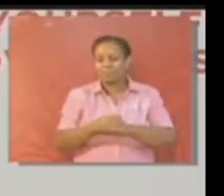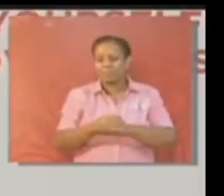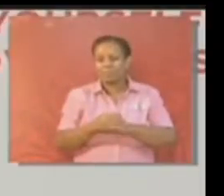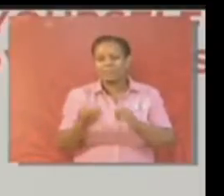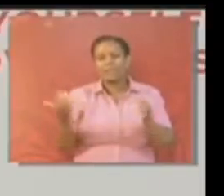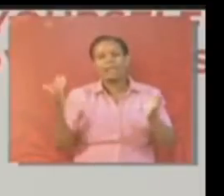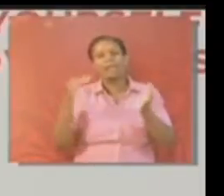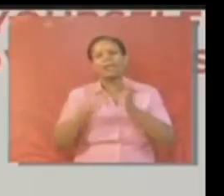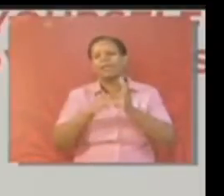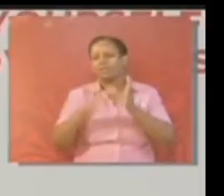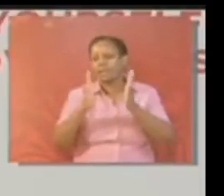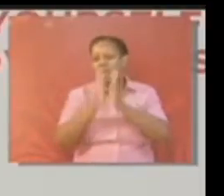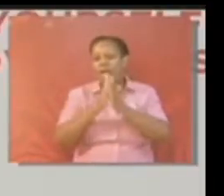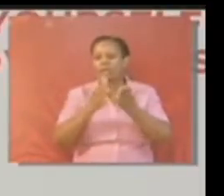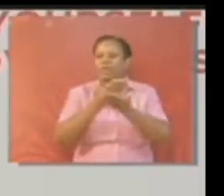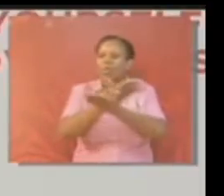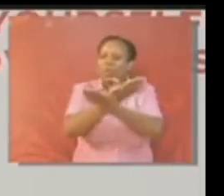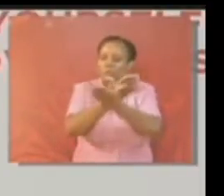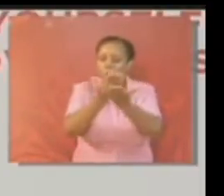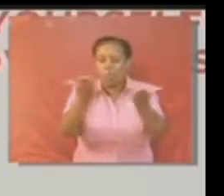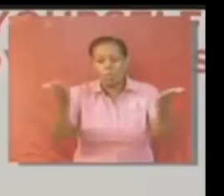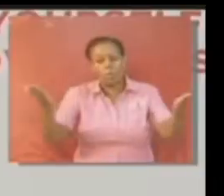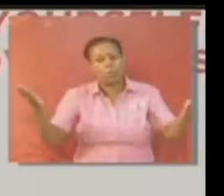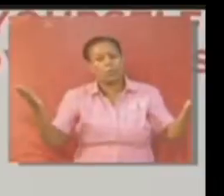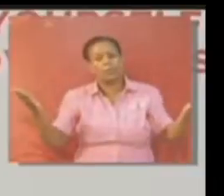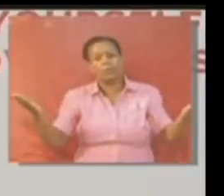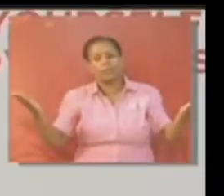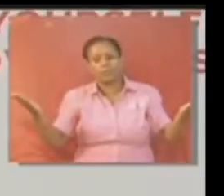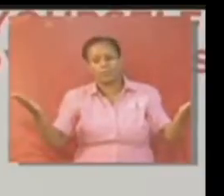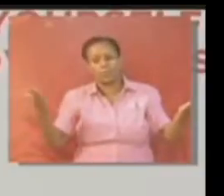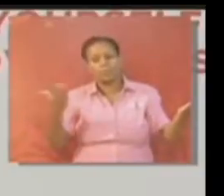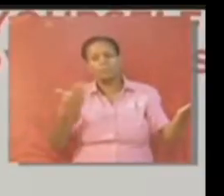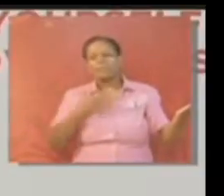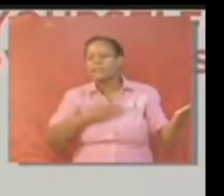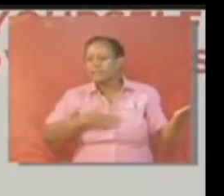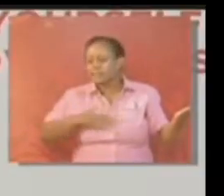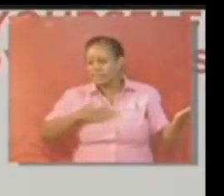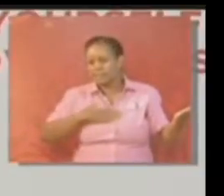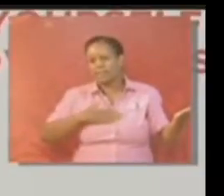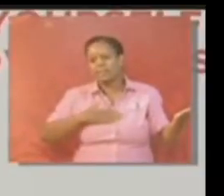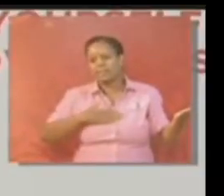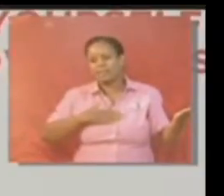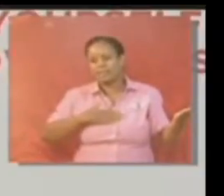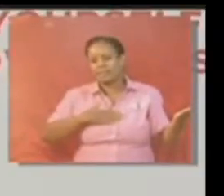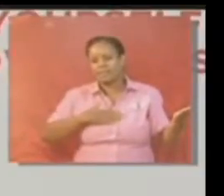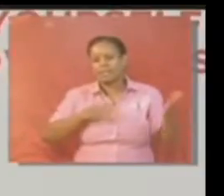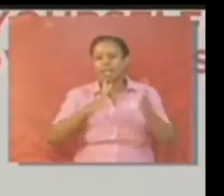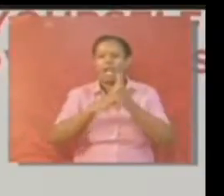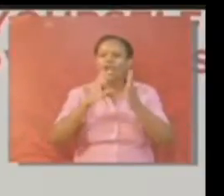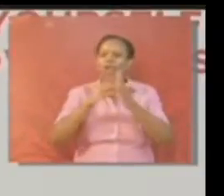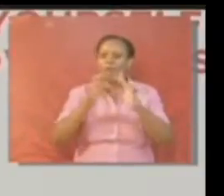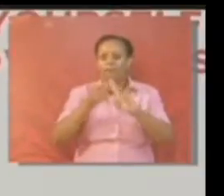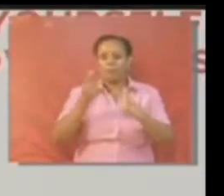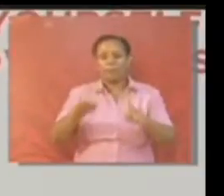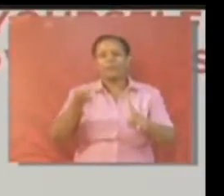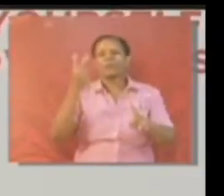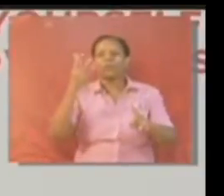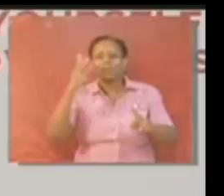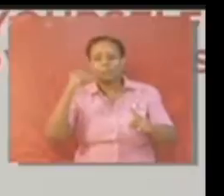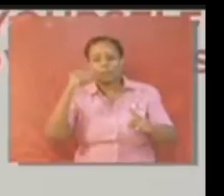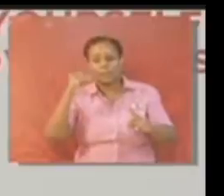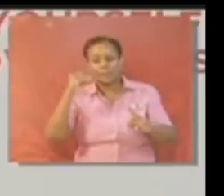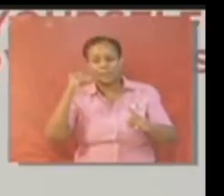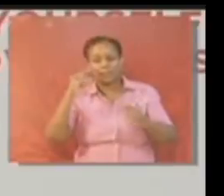all members of society, let us learn from 2 experiences. One,